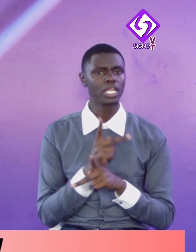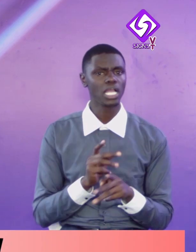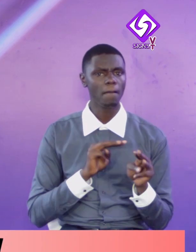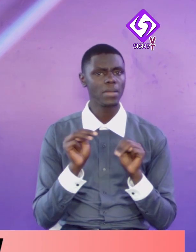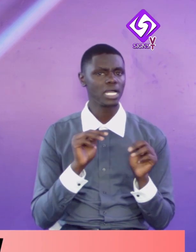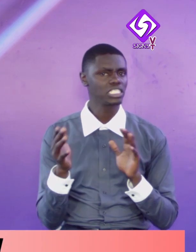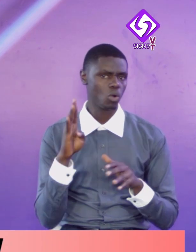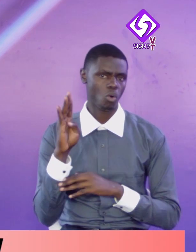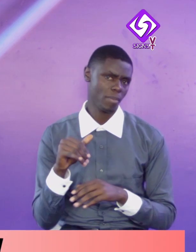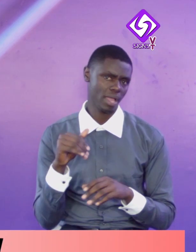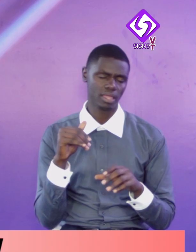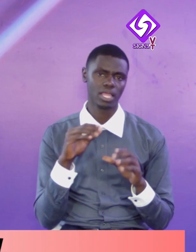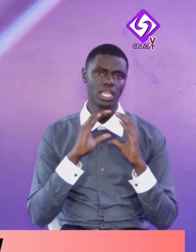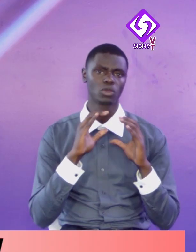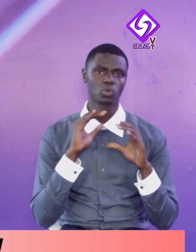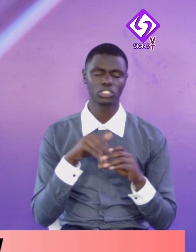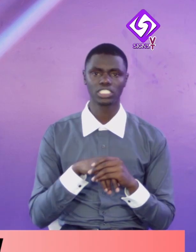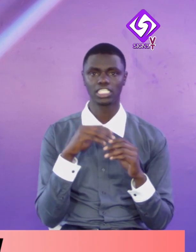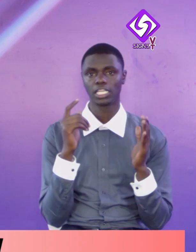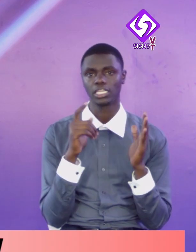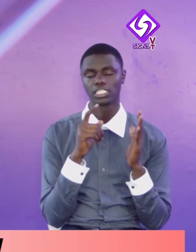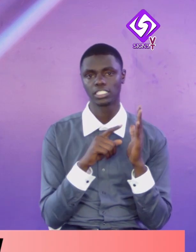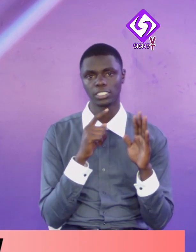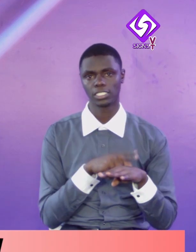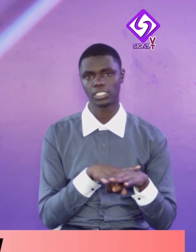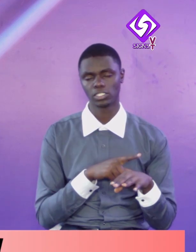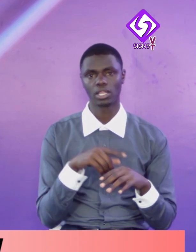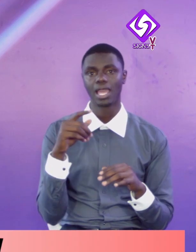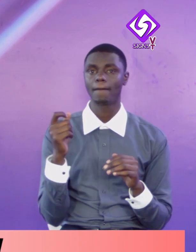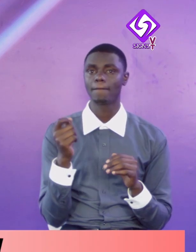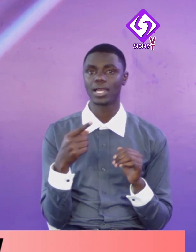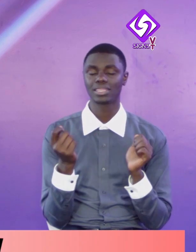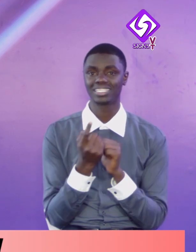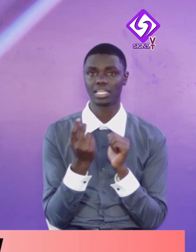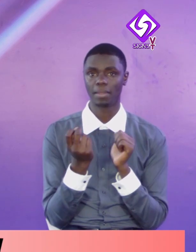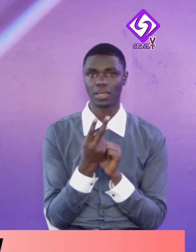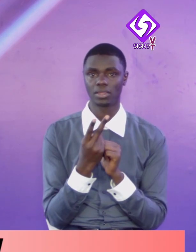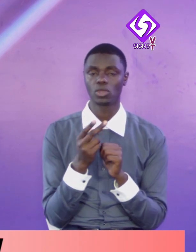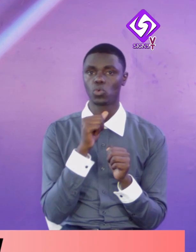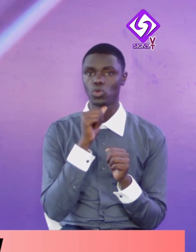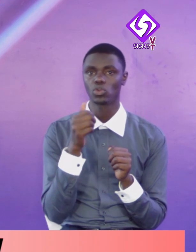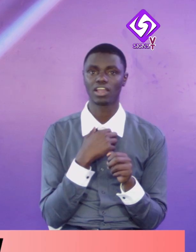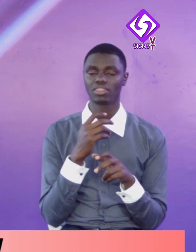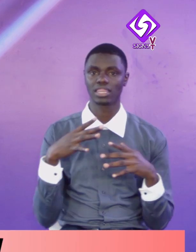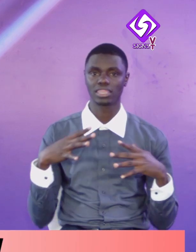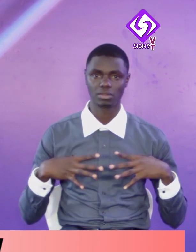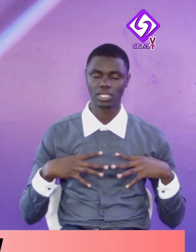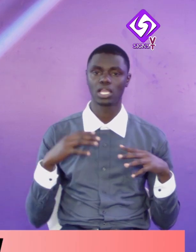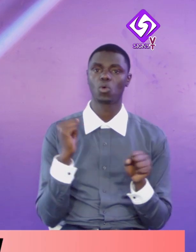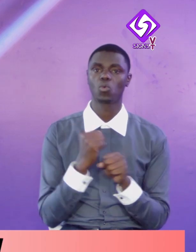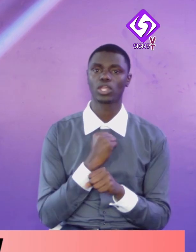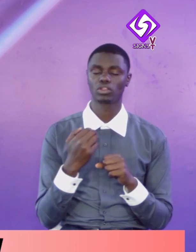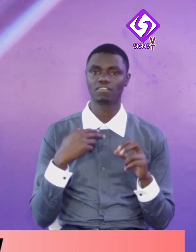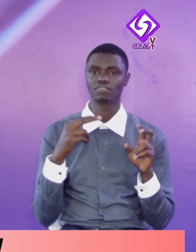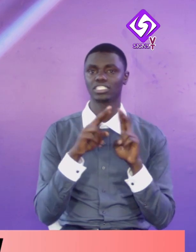going into the season? Now that in the December month, we will not be having that break. We'll not be having an